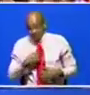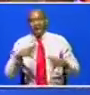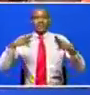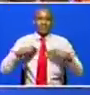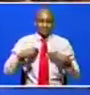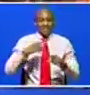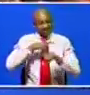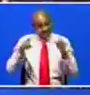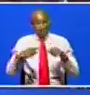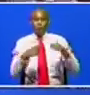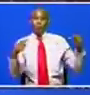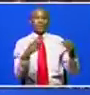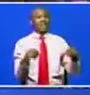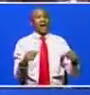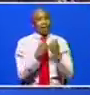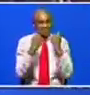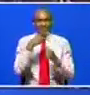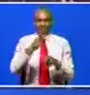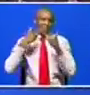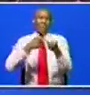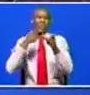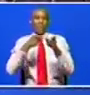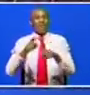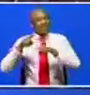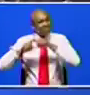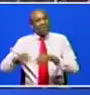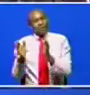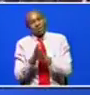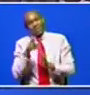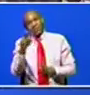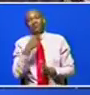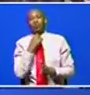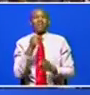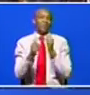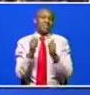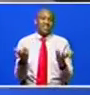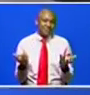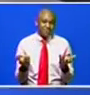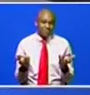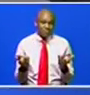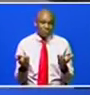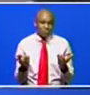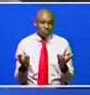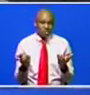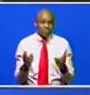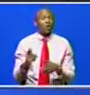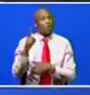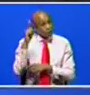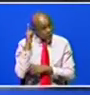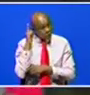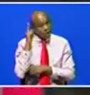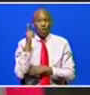it. But when the opposite happens, they bash it depending on which side of the coalition one is supporting. Sheria iwe